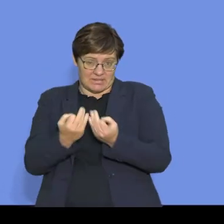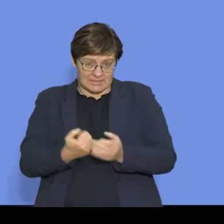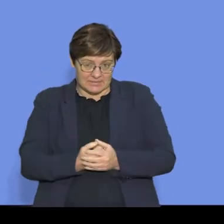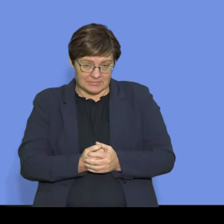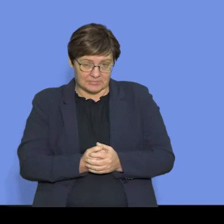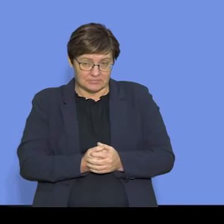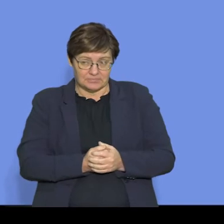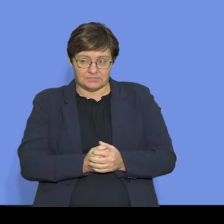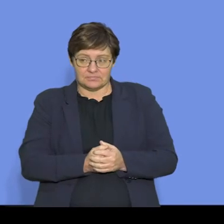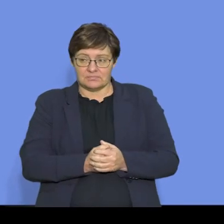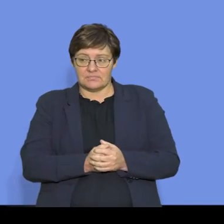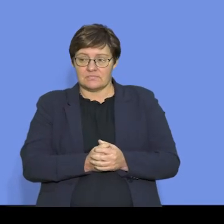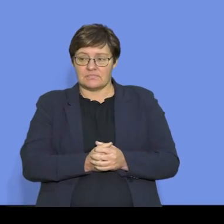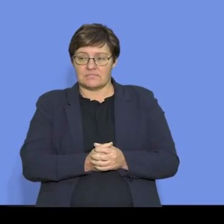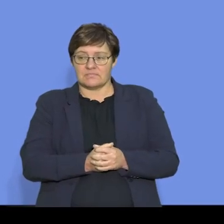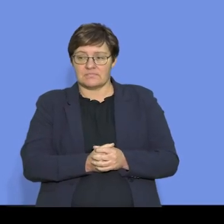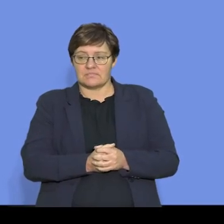1,900 families.